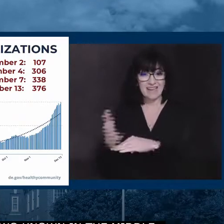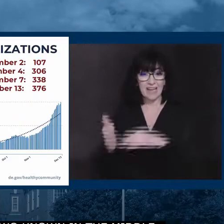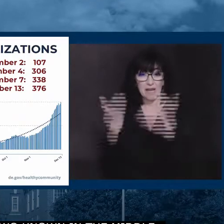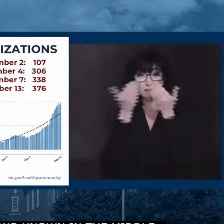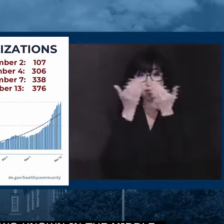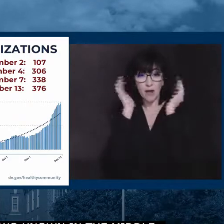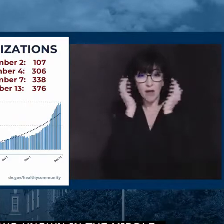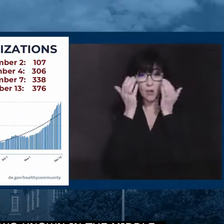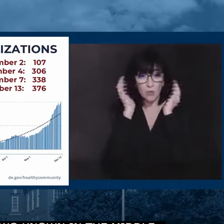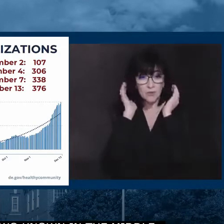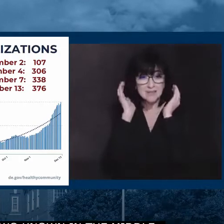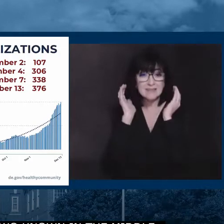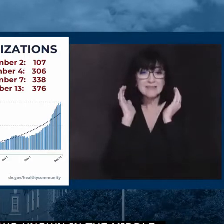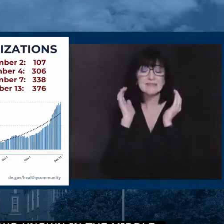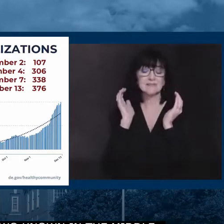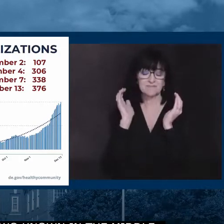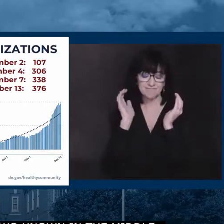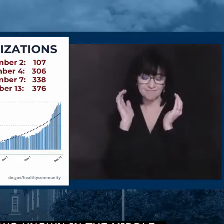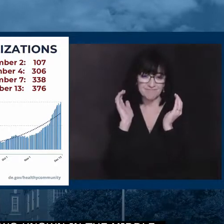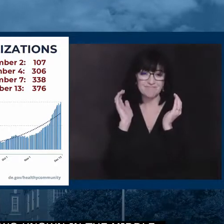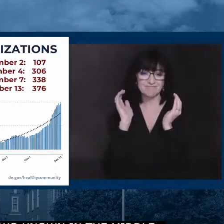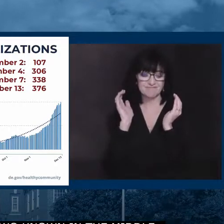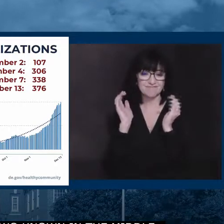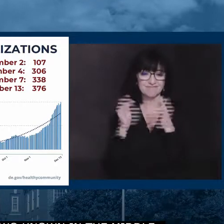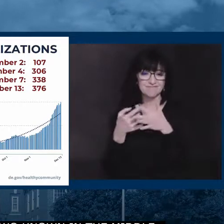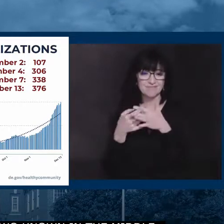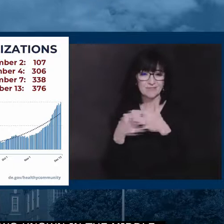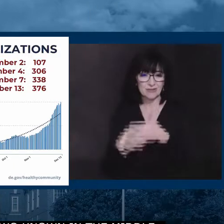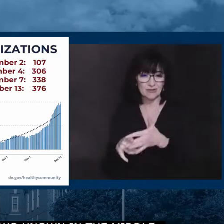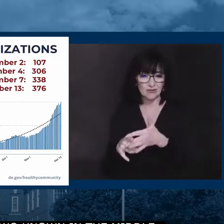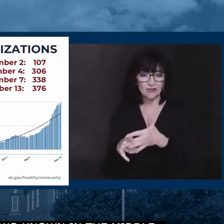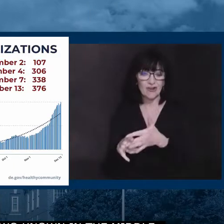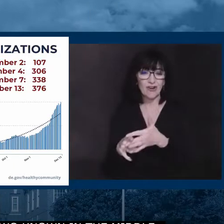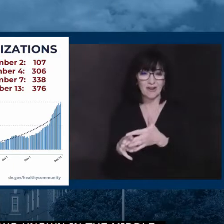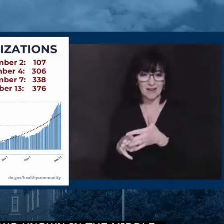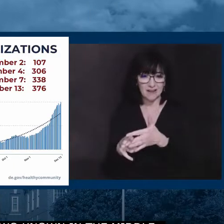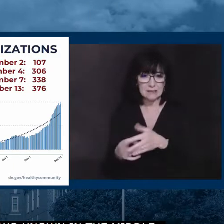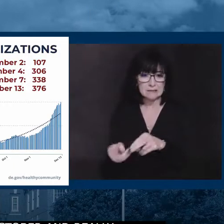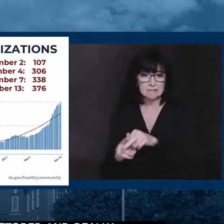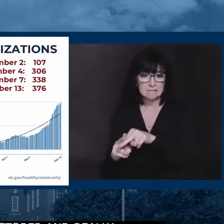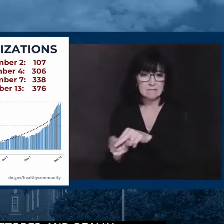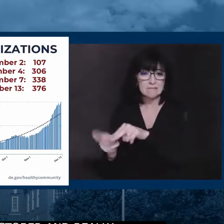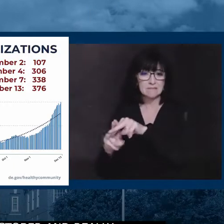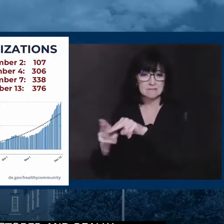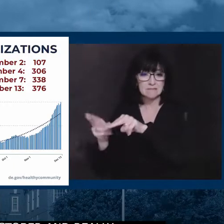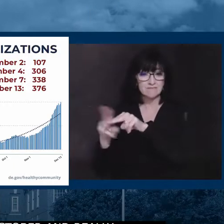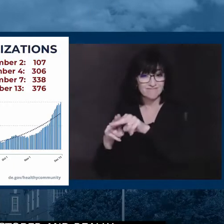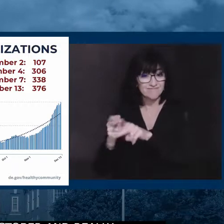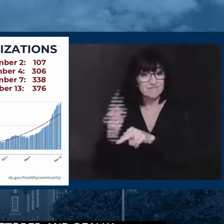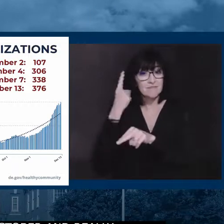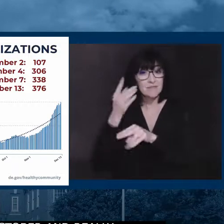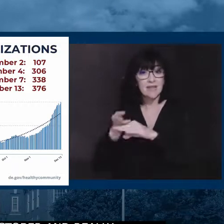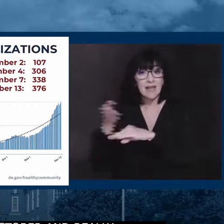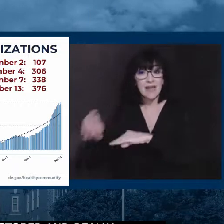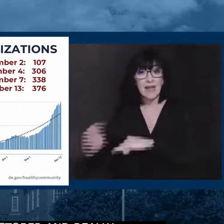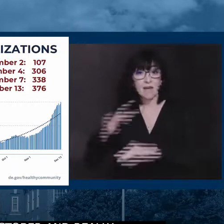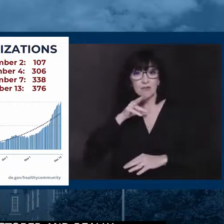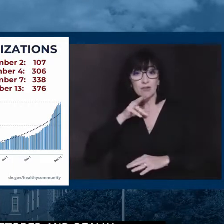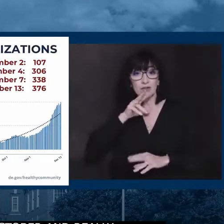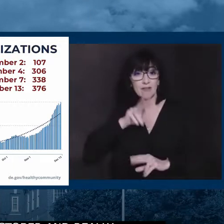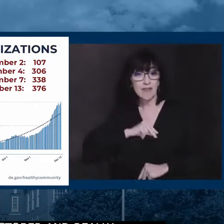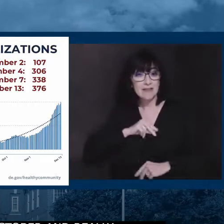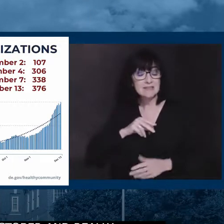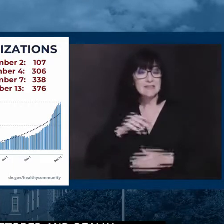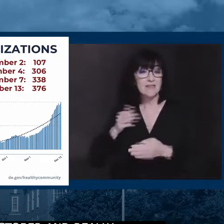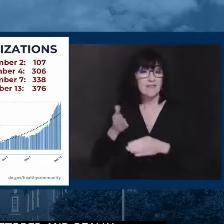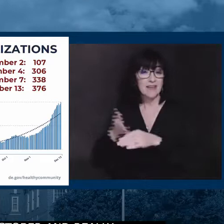certainly a double dose there after the Thanksgiving celebrations and folks kind of letting their guard down. And you can see the run